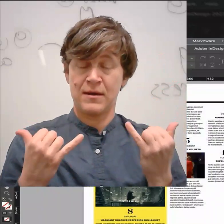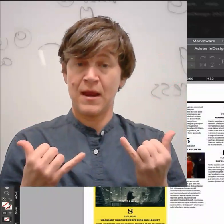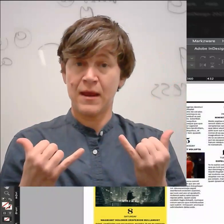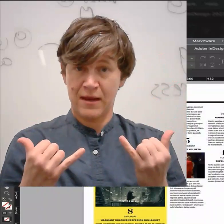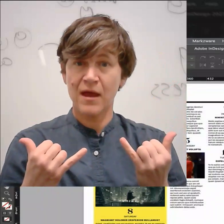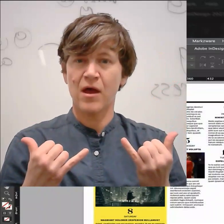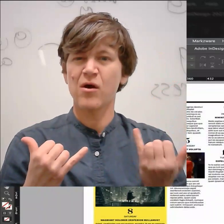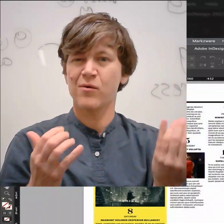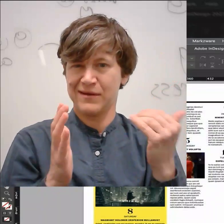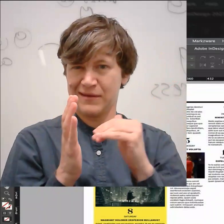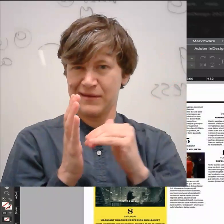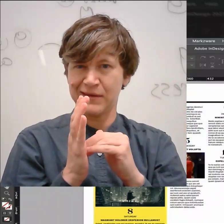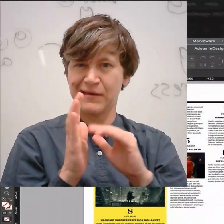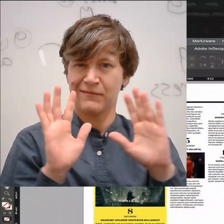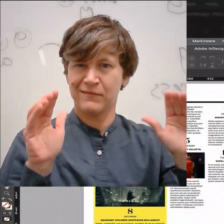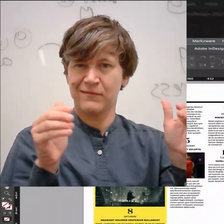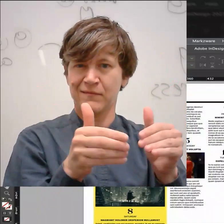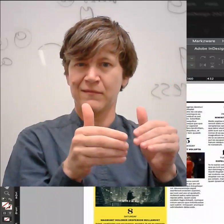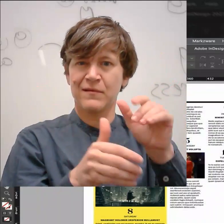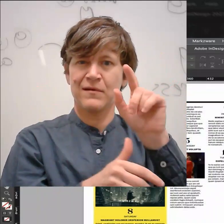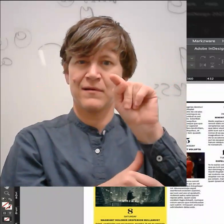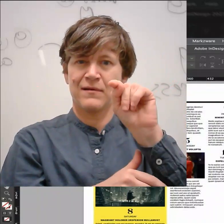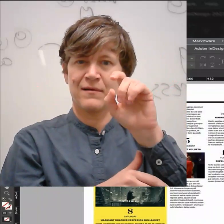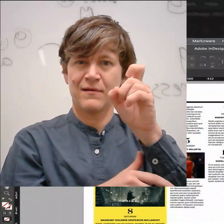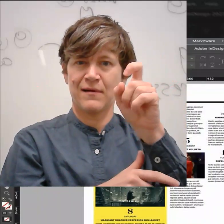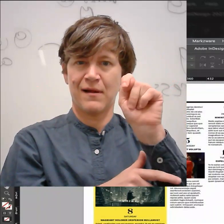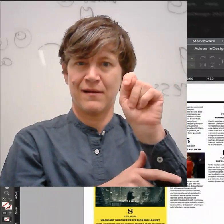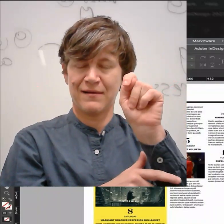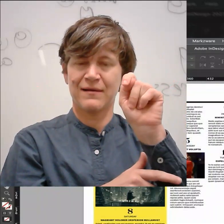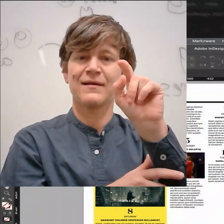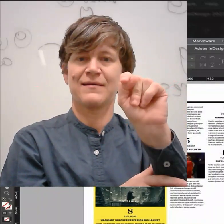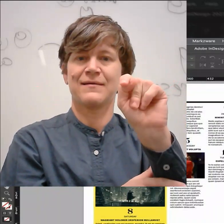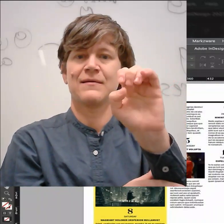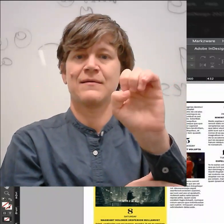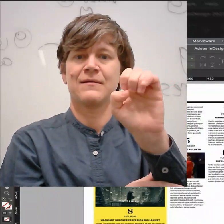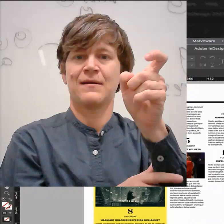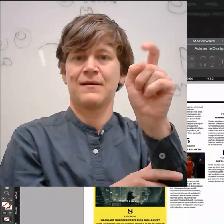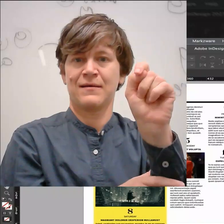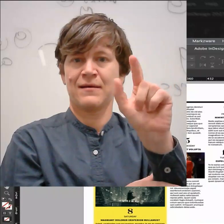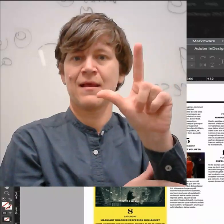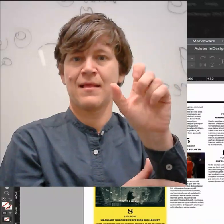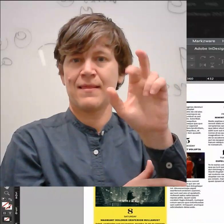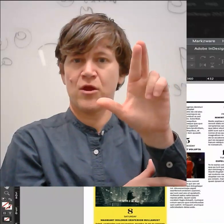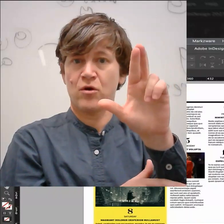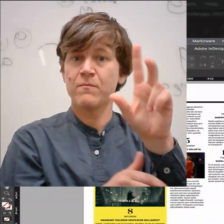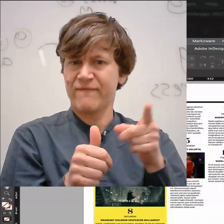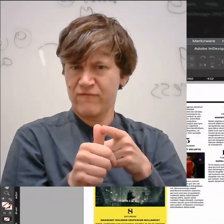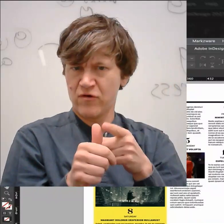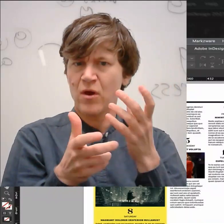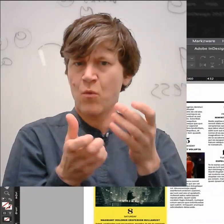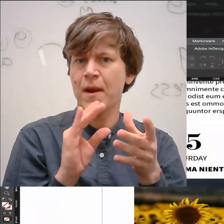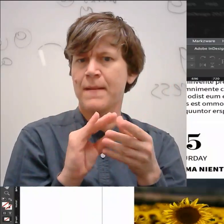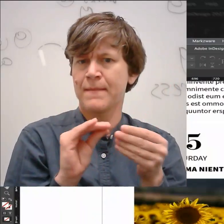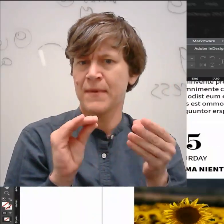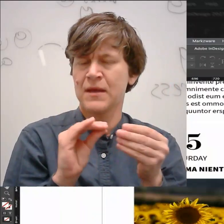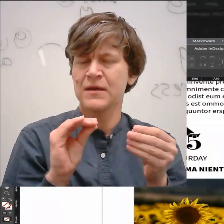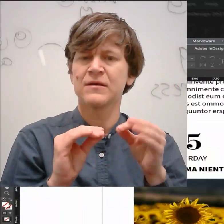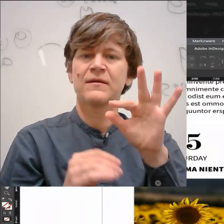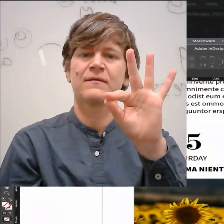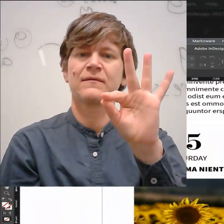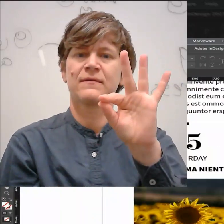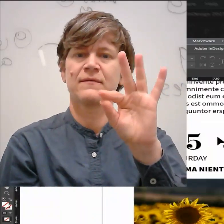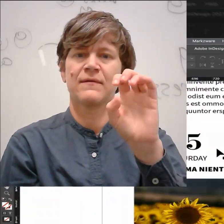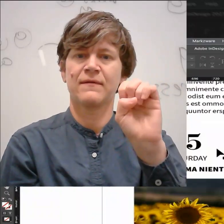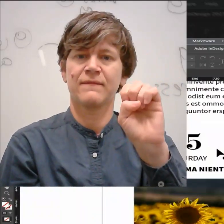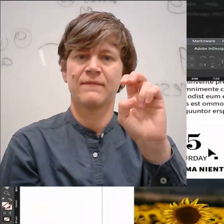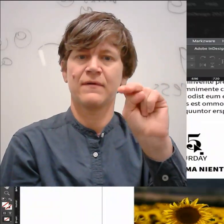I mentioned fencing off the information. I also mentioned white space. You can see that around each of the entries,